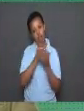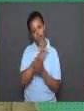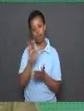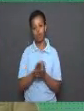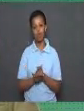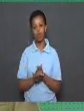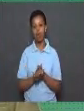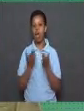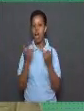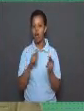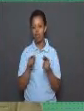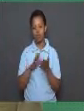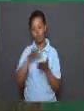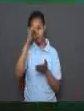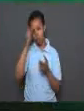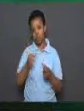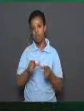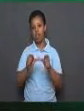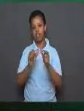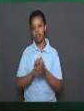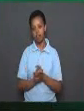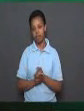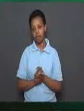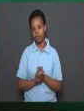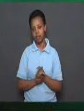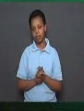us continue with the lesson.